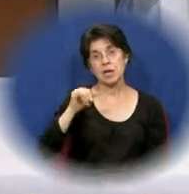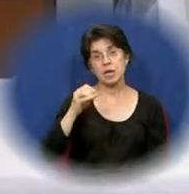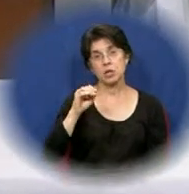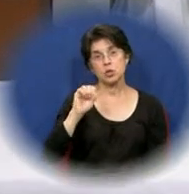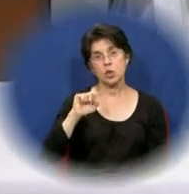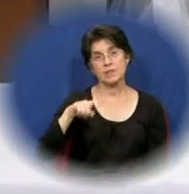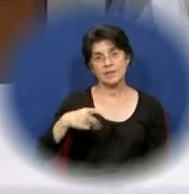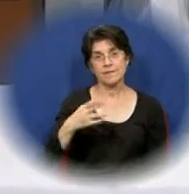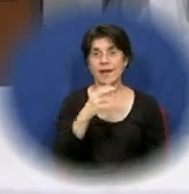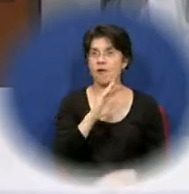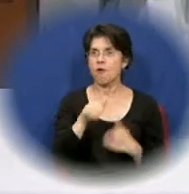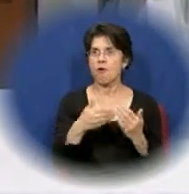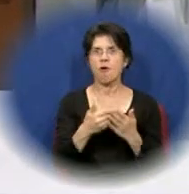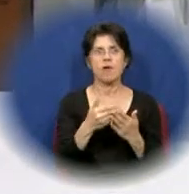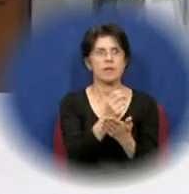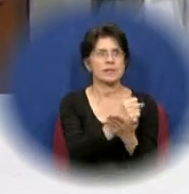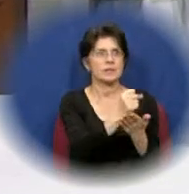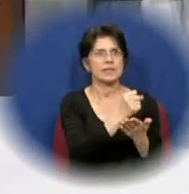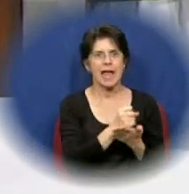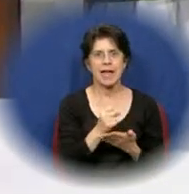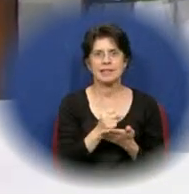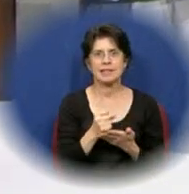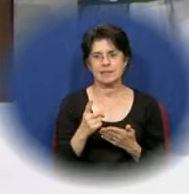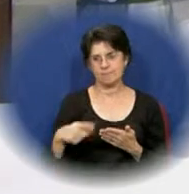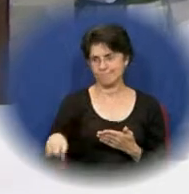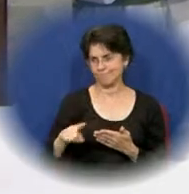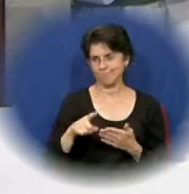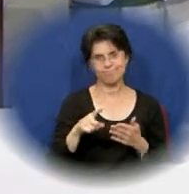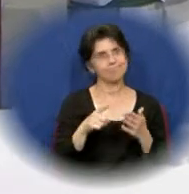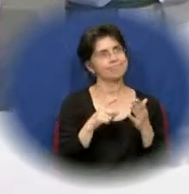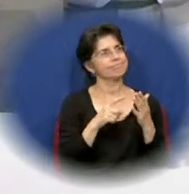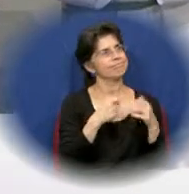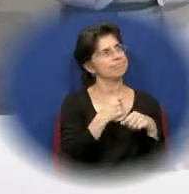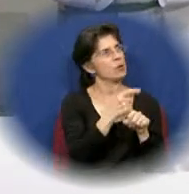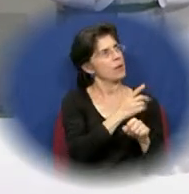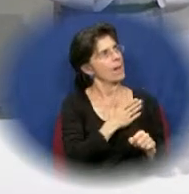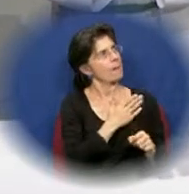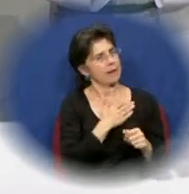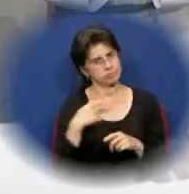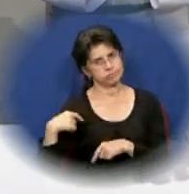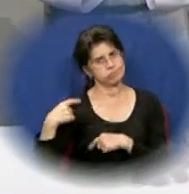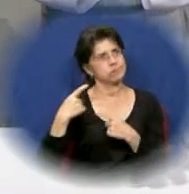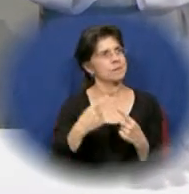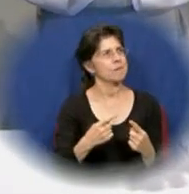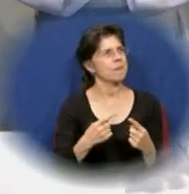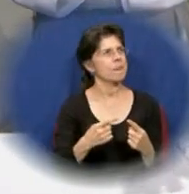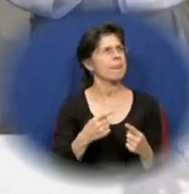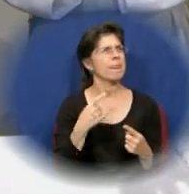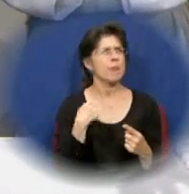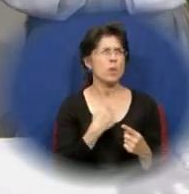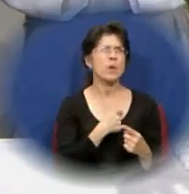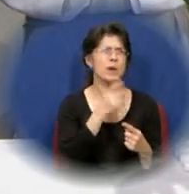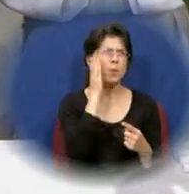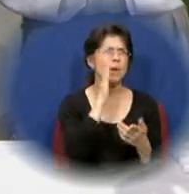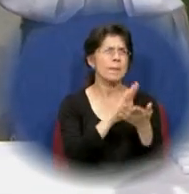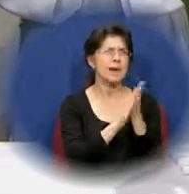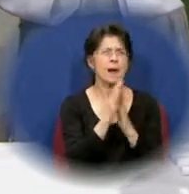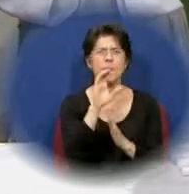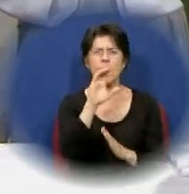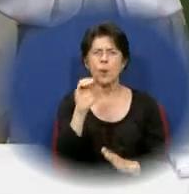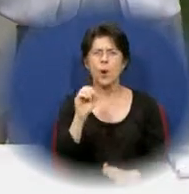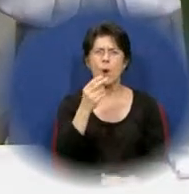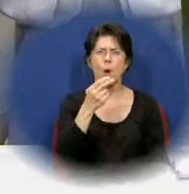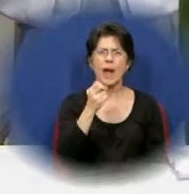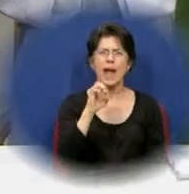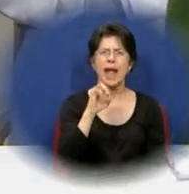apostles, and all the saints who have pleased you throughout the ages, we may merit to be co-heirs to eternal life, and may praise and glorify